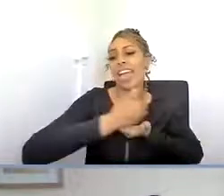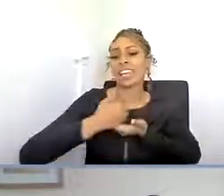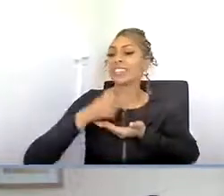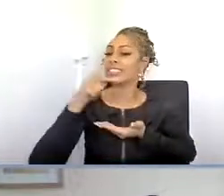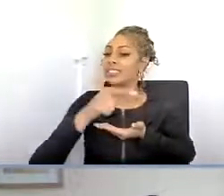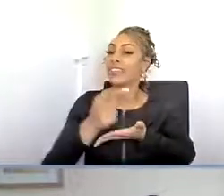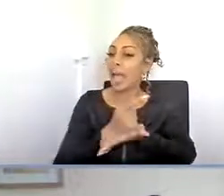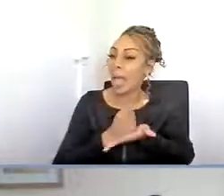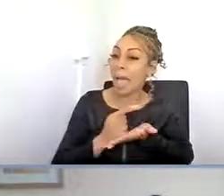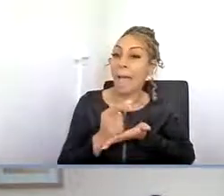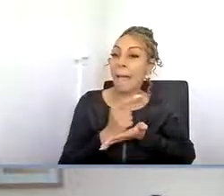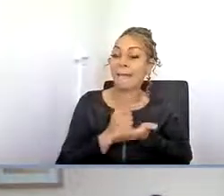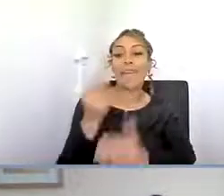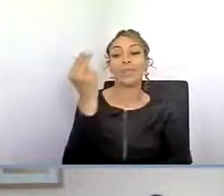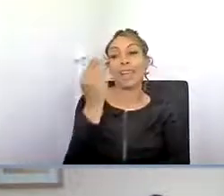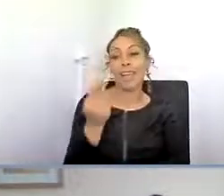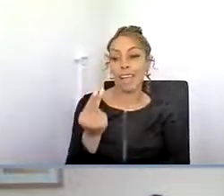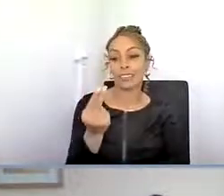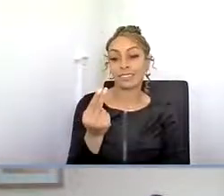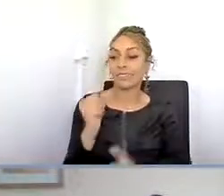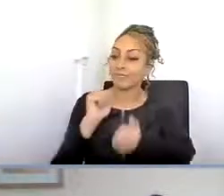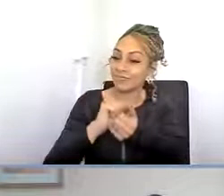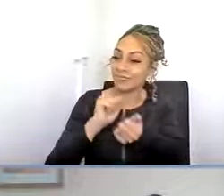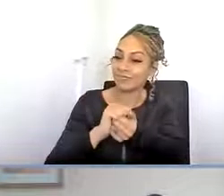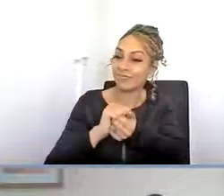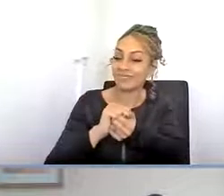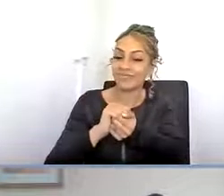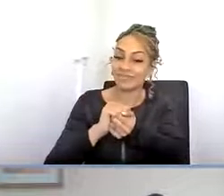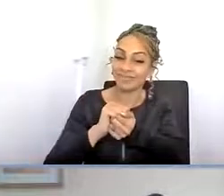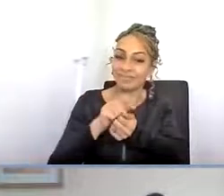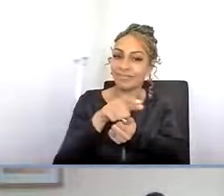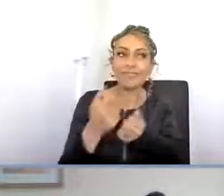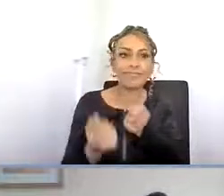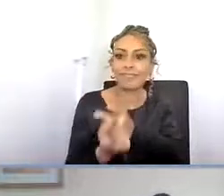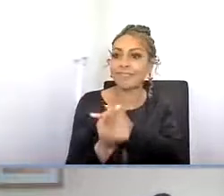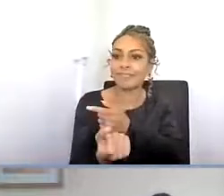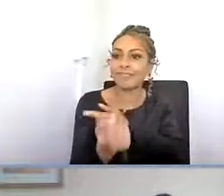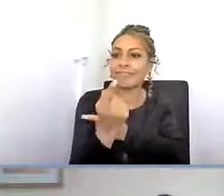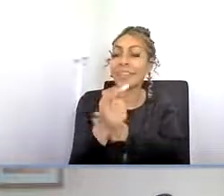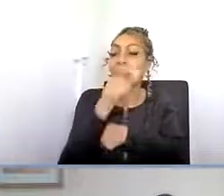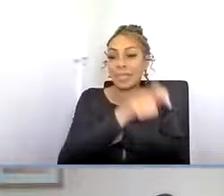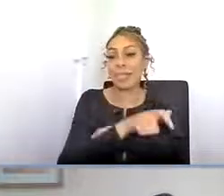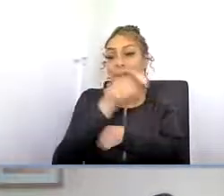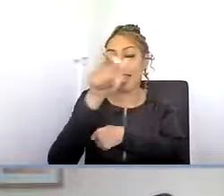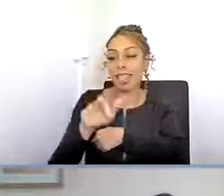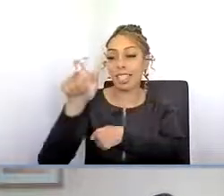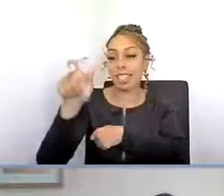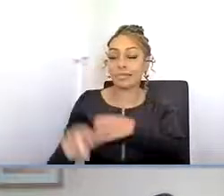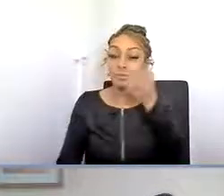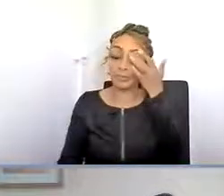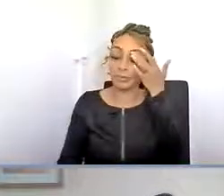art that is contained or held within them, but they're often about people.